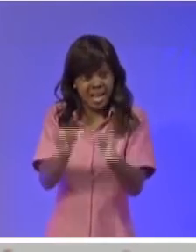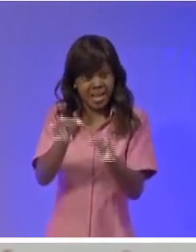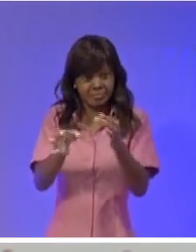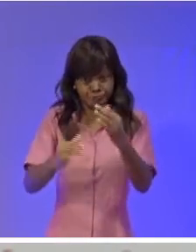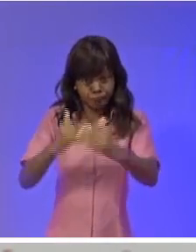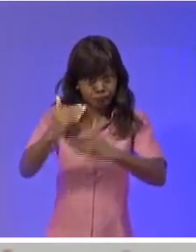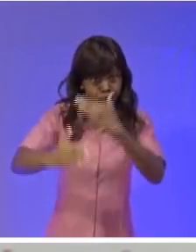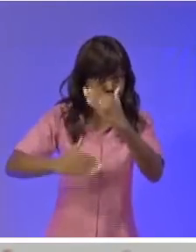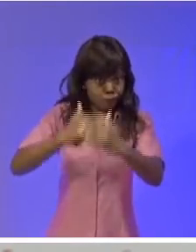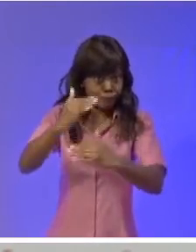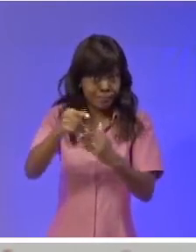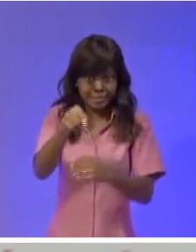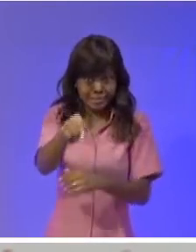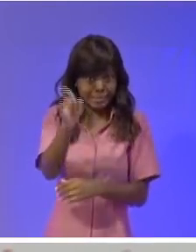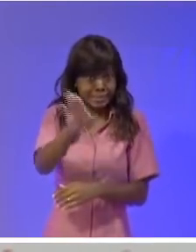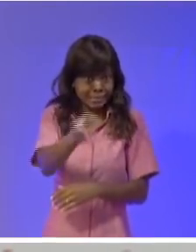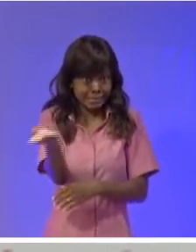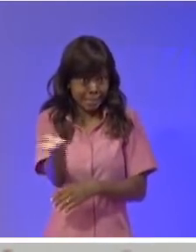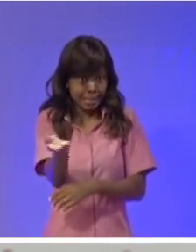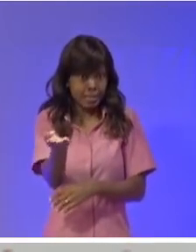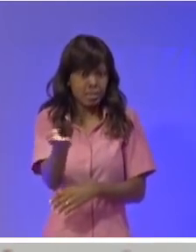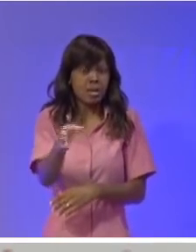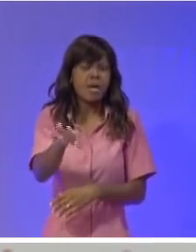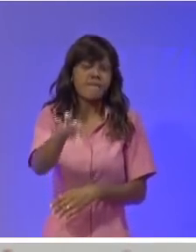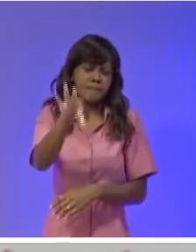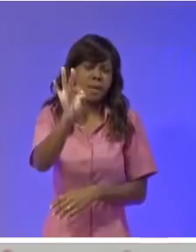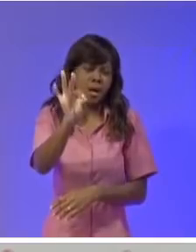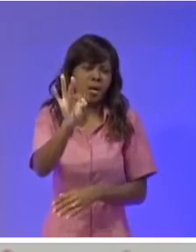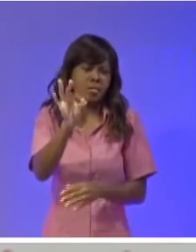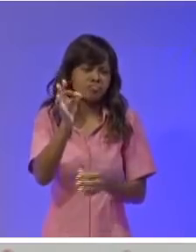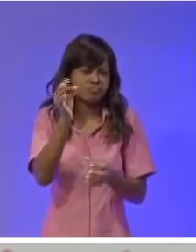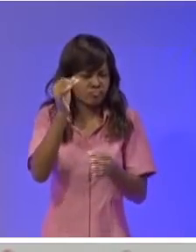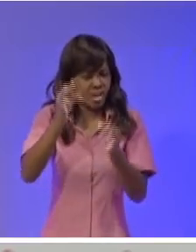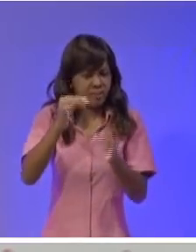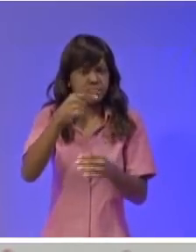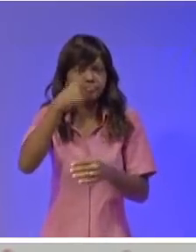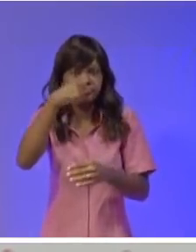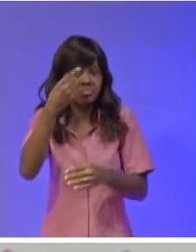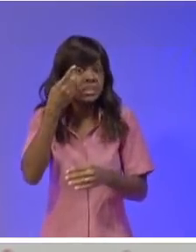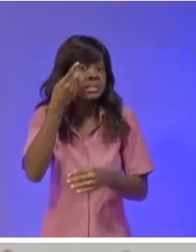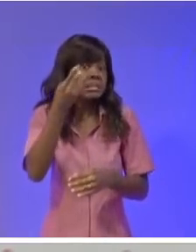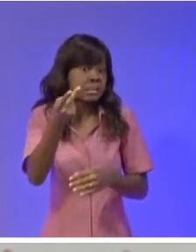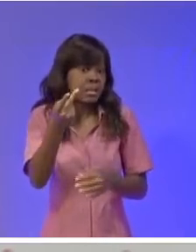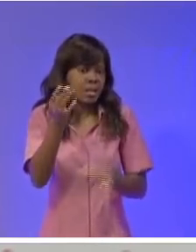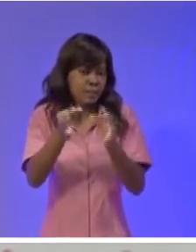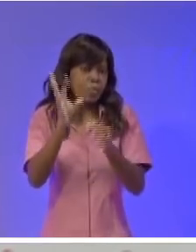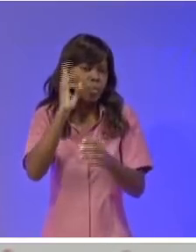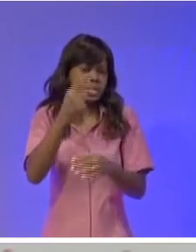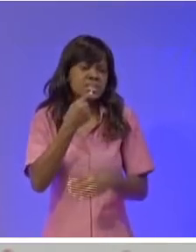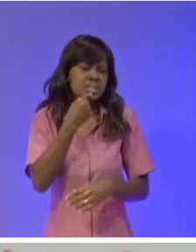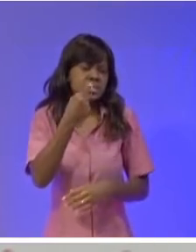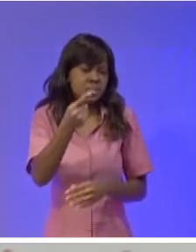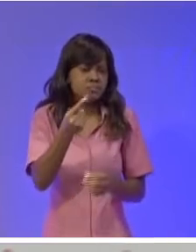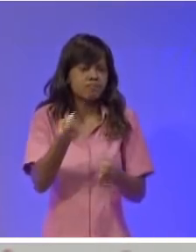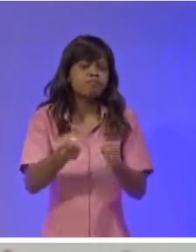we try to capture in our data, and we try not to miss anyone that would have died in Trinidad or Tobago and